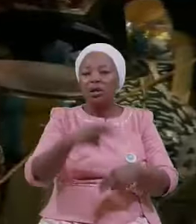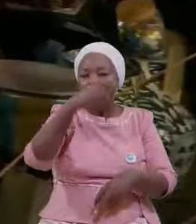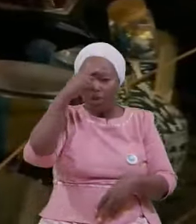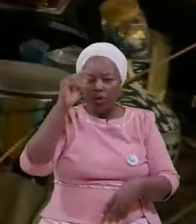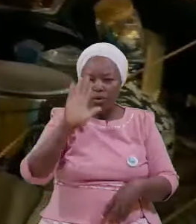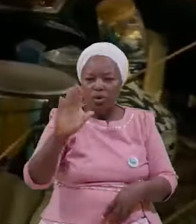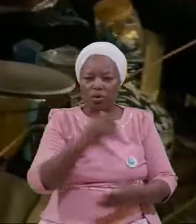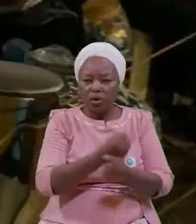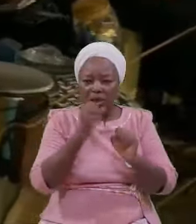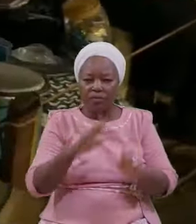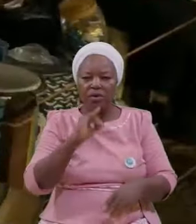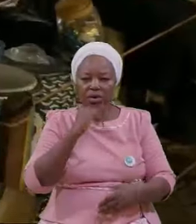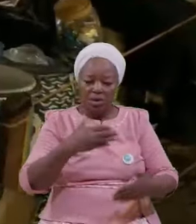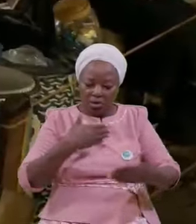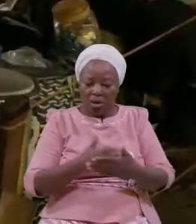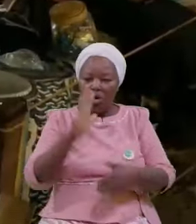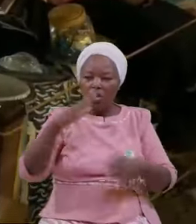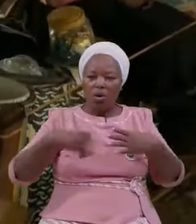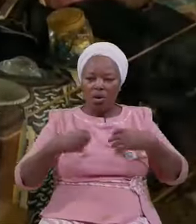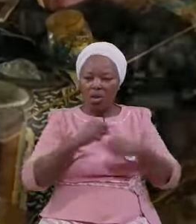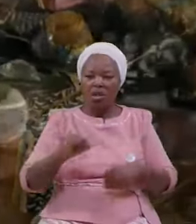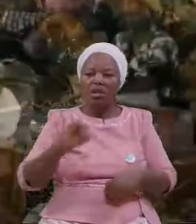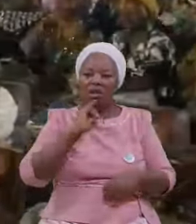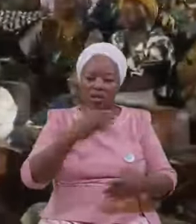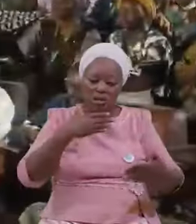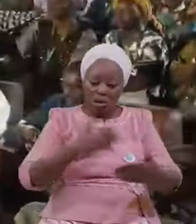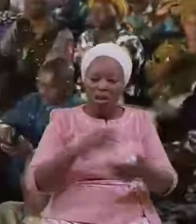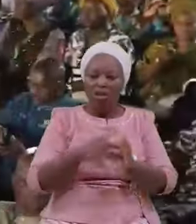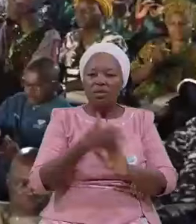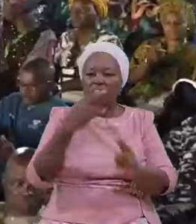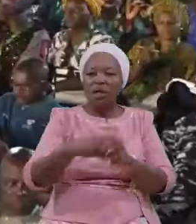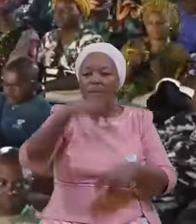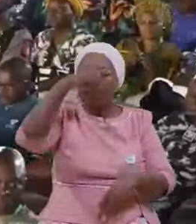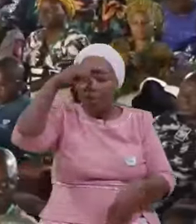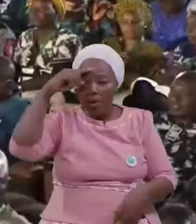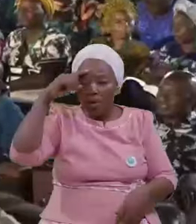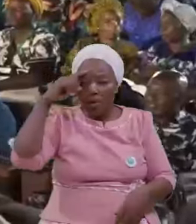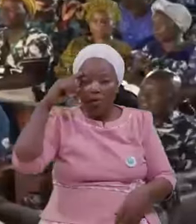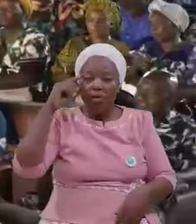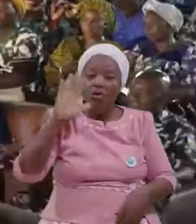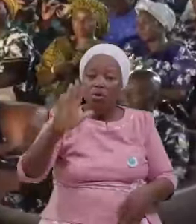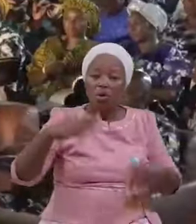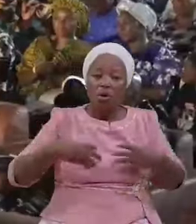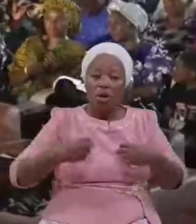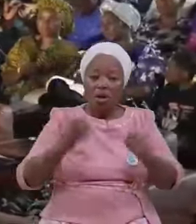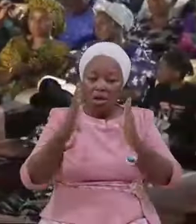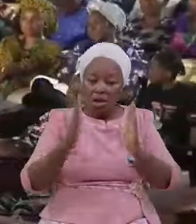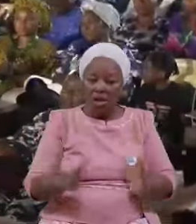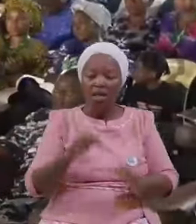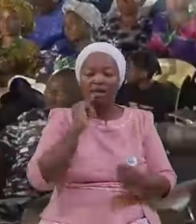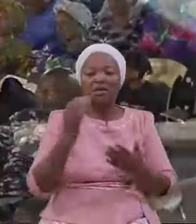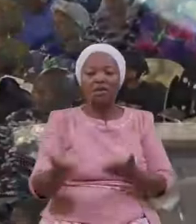near. Your healing is near. Because your healer is near. And